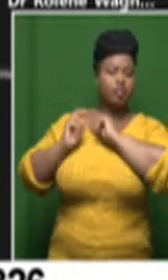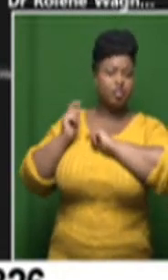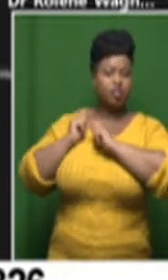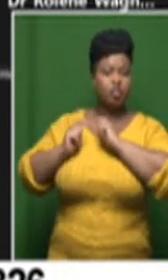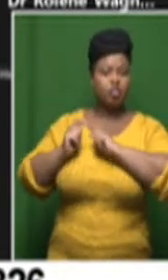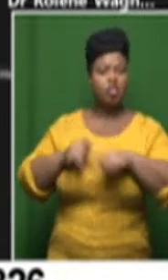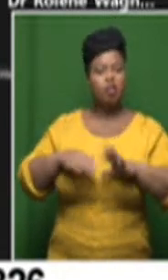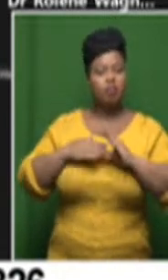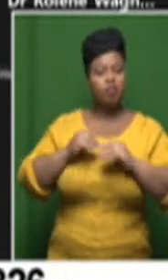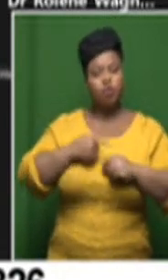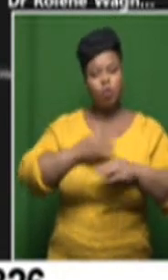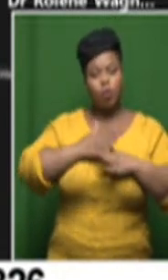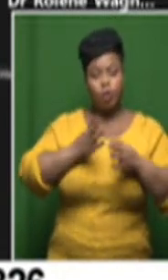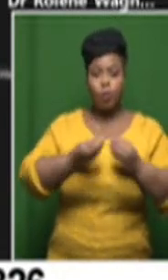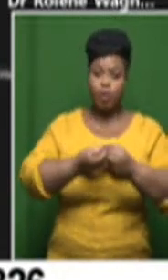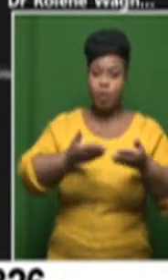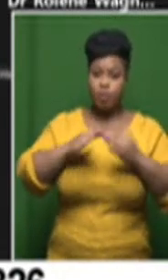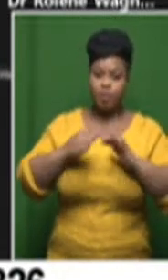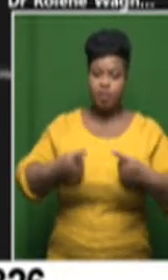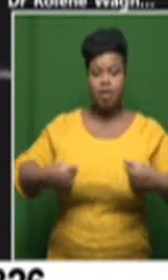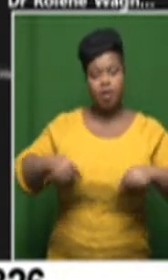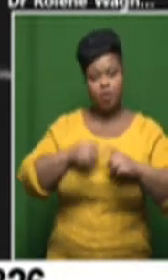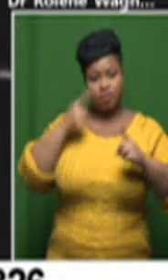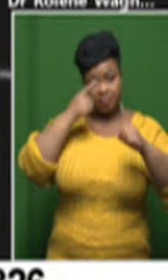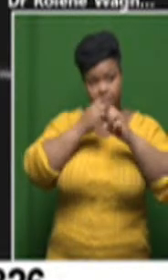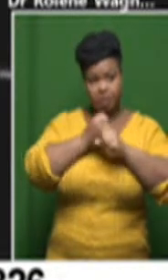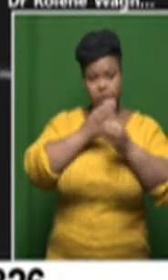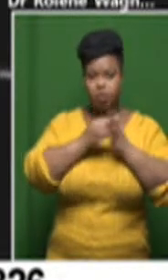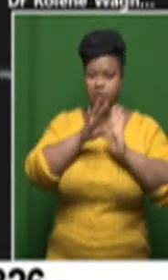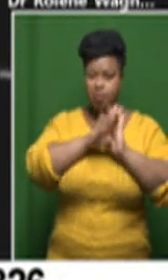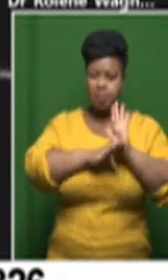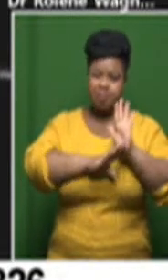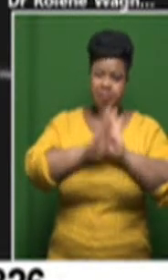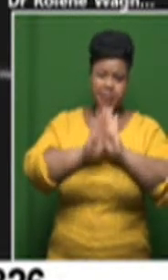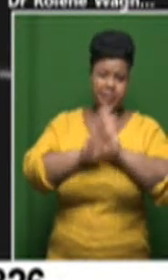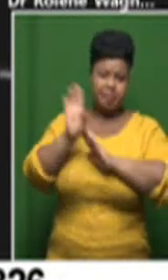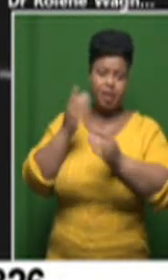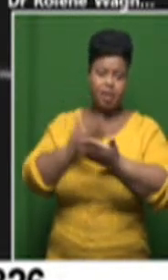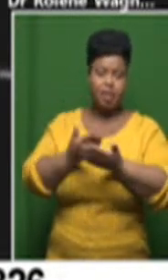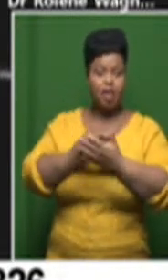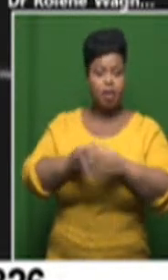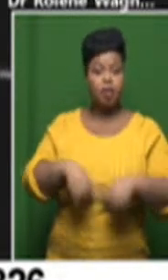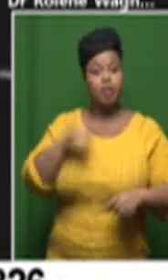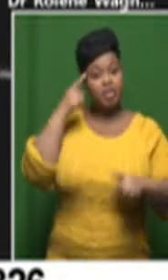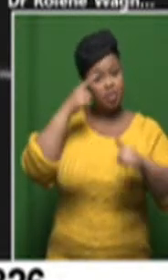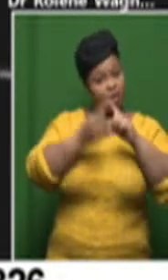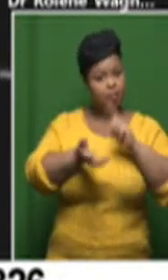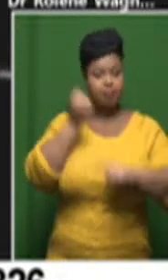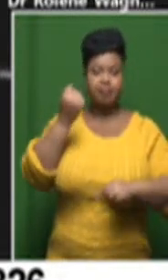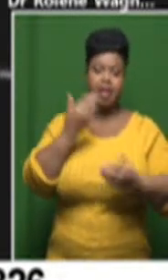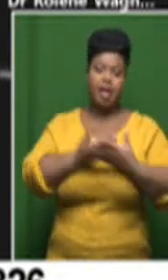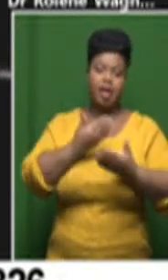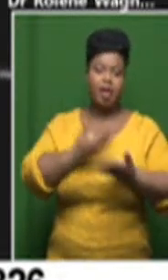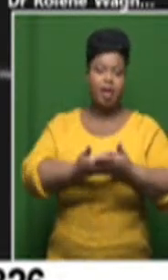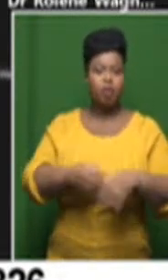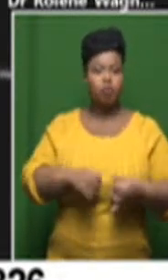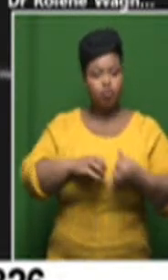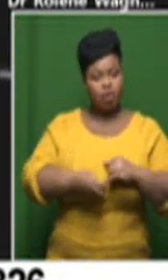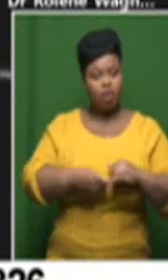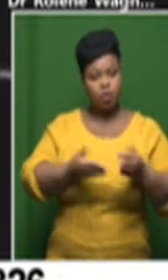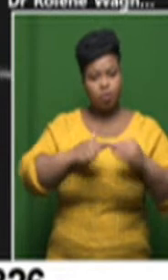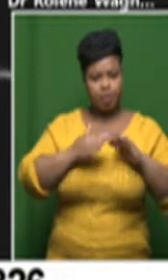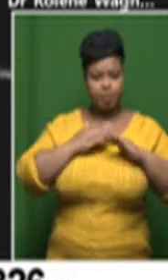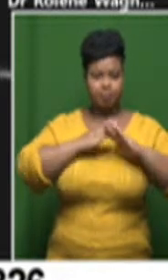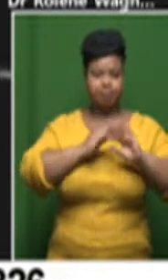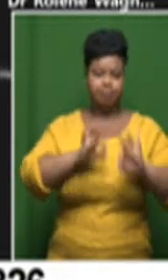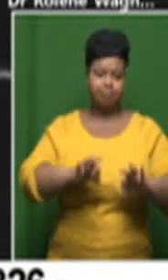working with our communities to ensure that this program is going to be a success and that we reach our target ultimately of herd